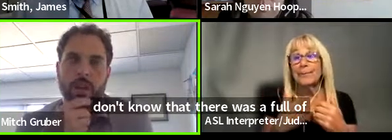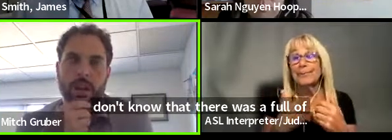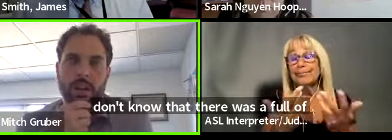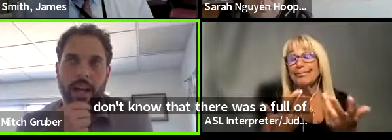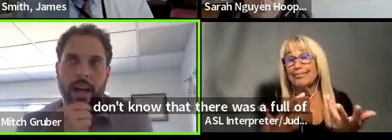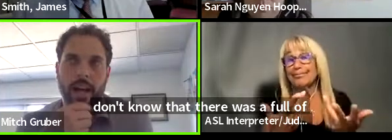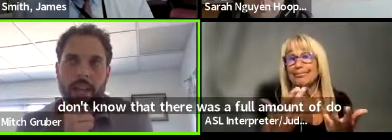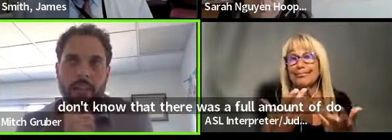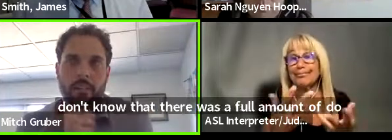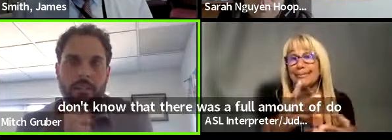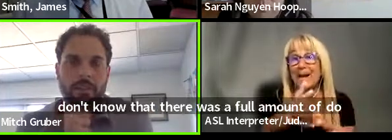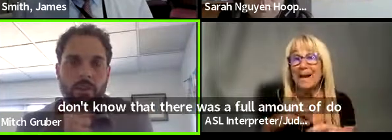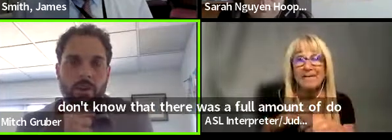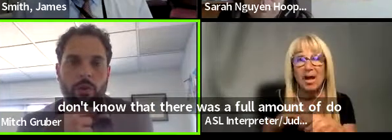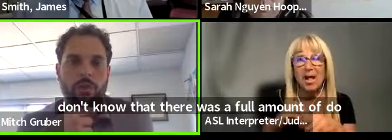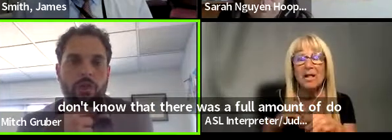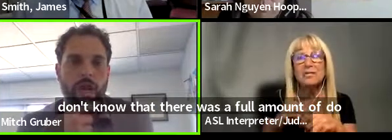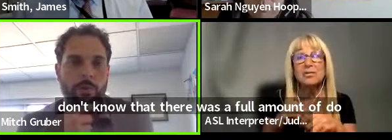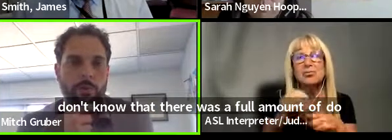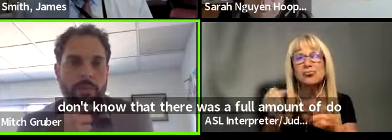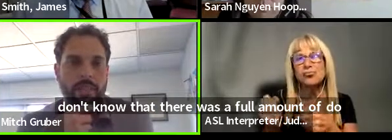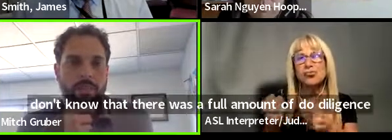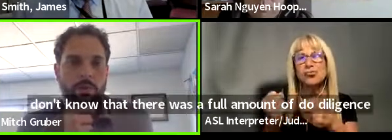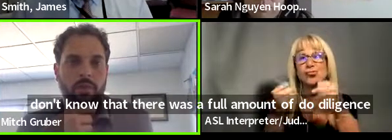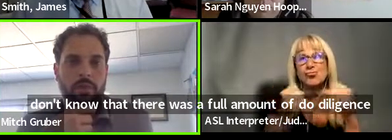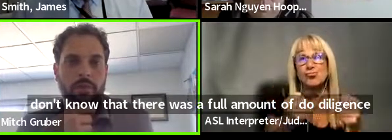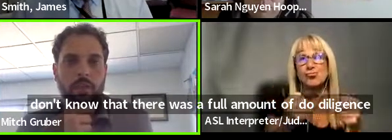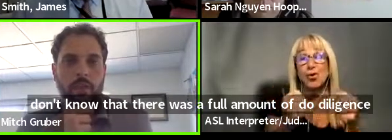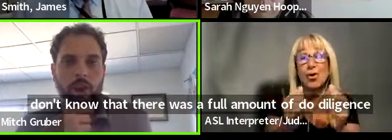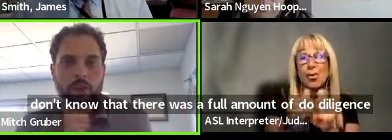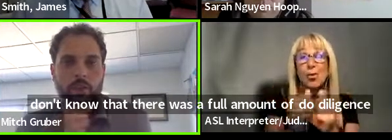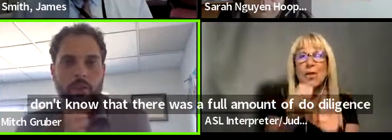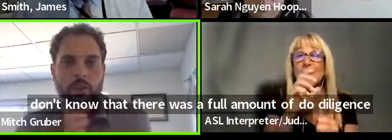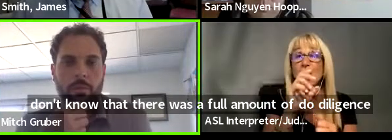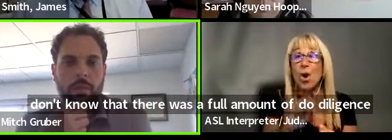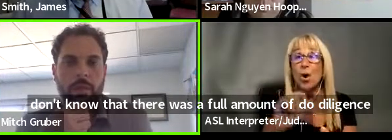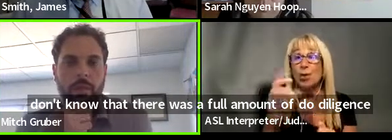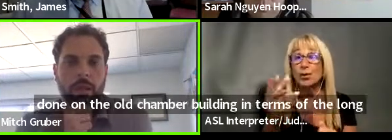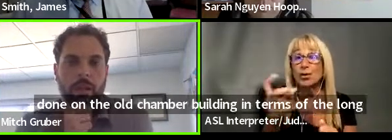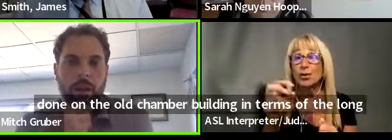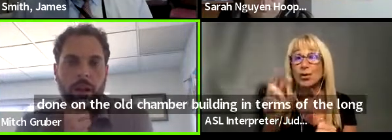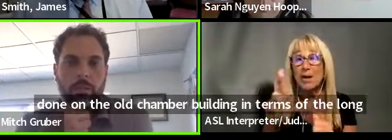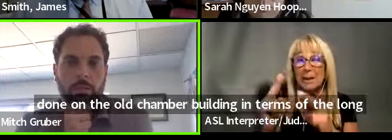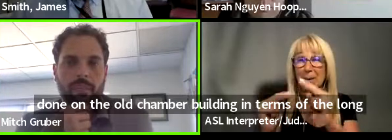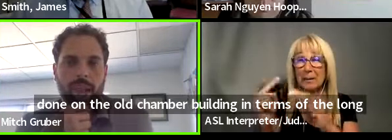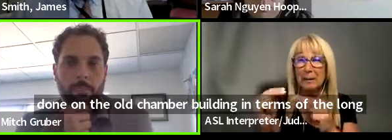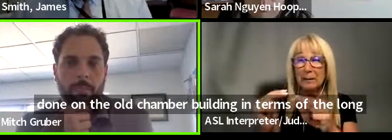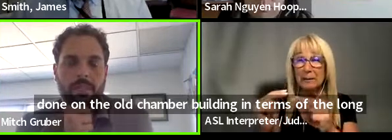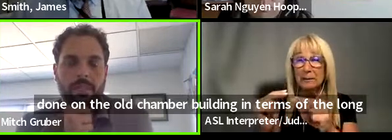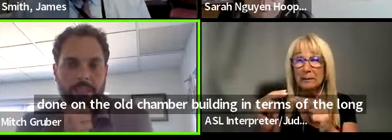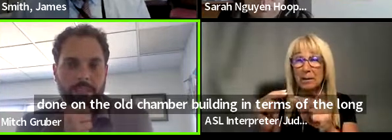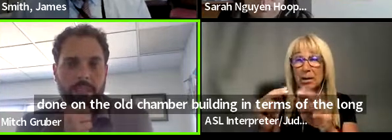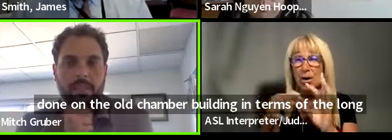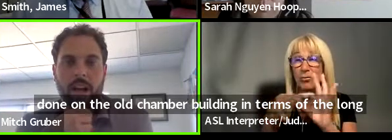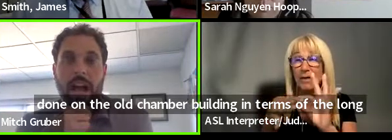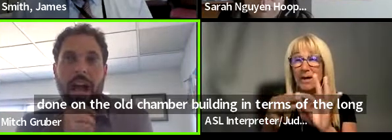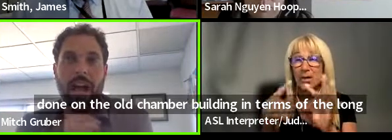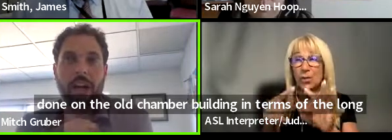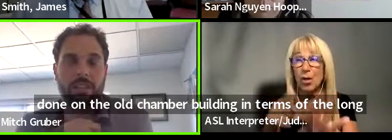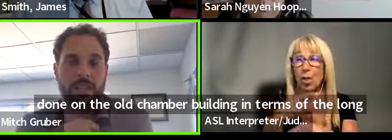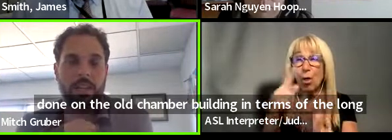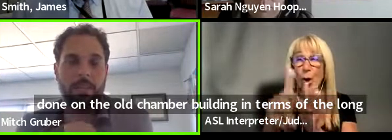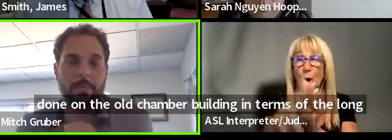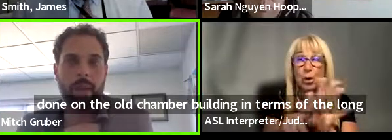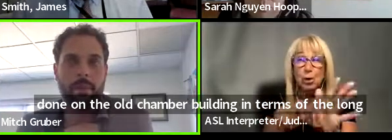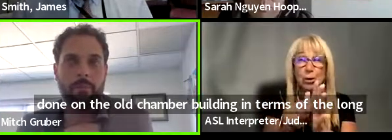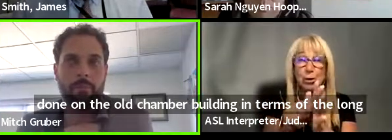diligence done on the old chamber building in terms of the long-term capital needs.